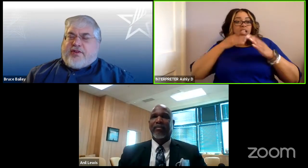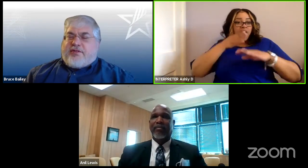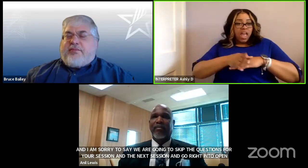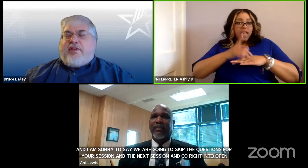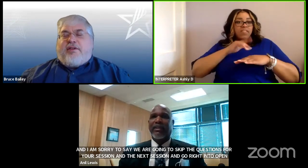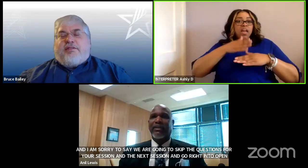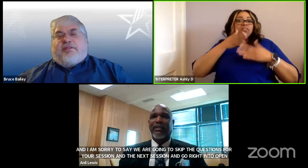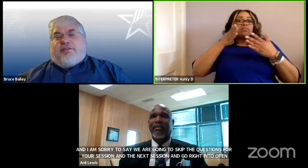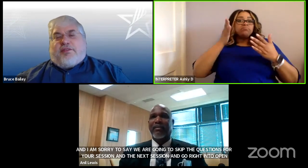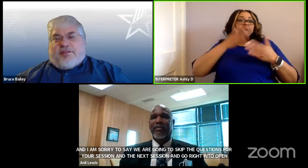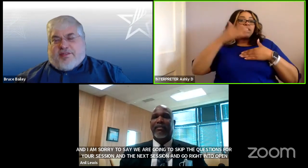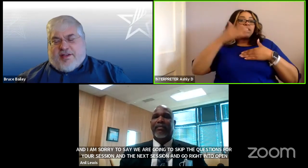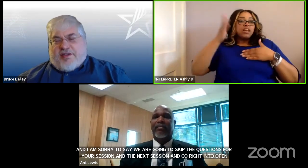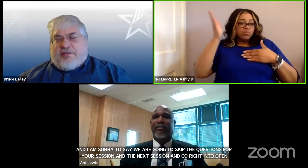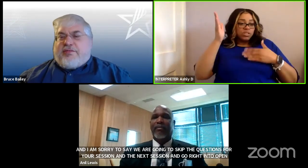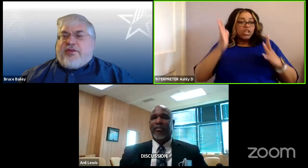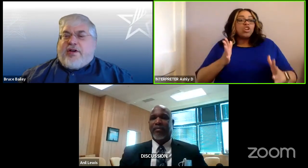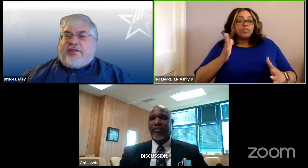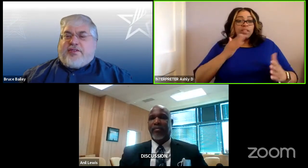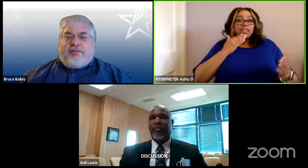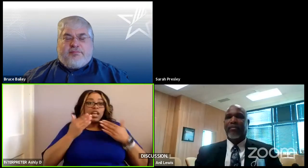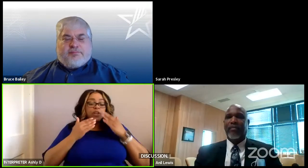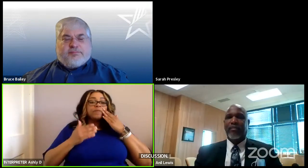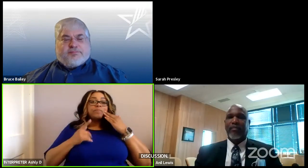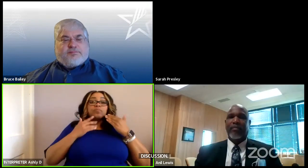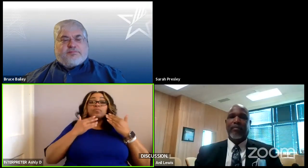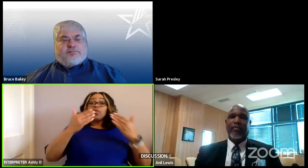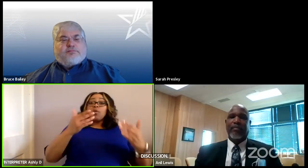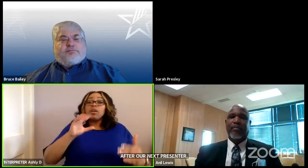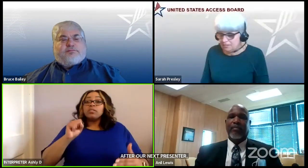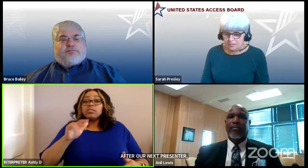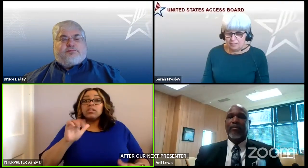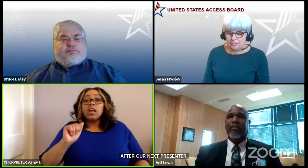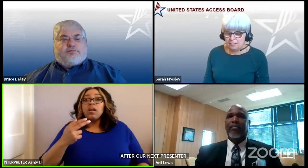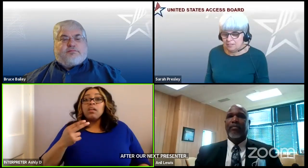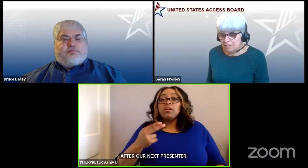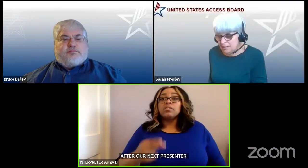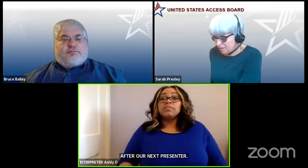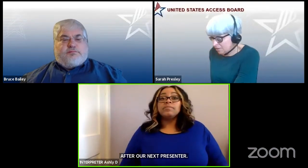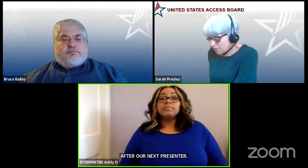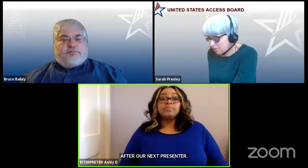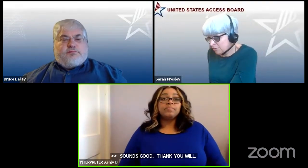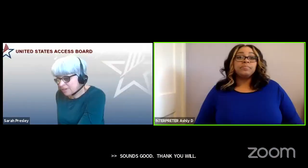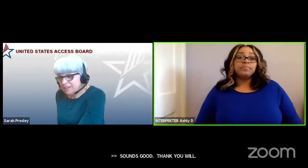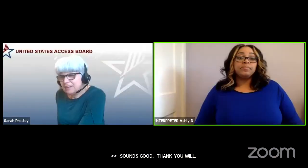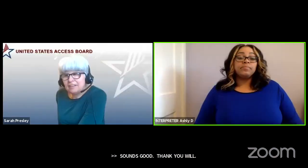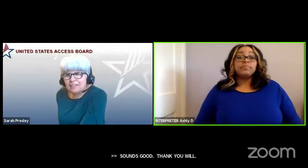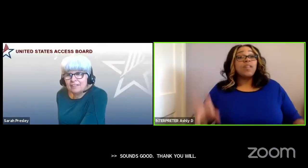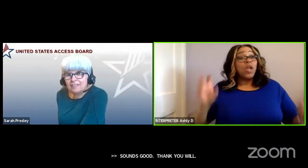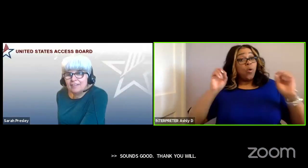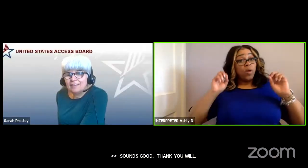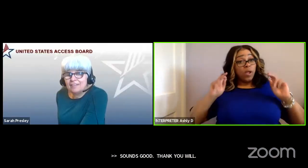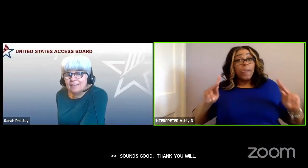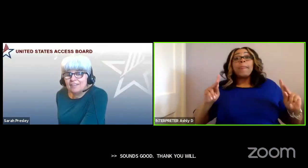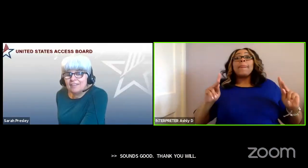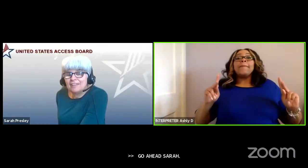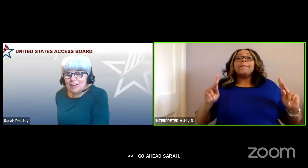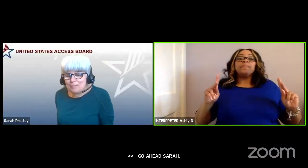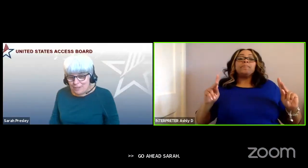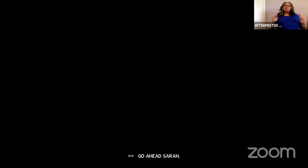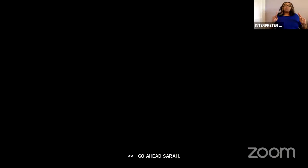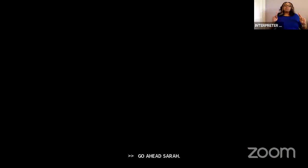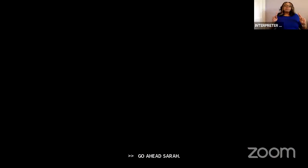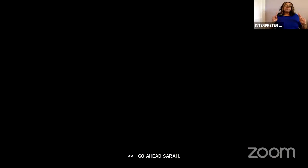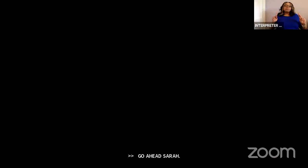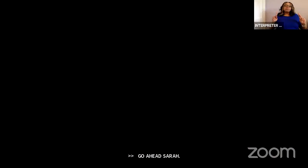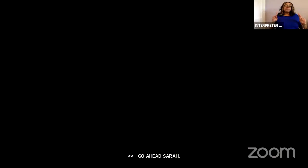next presenter. Sounds good. Thank you. Go ahead, Sarah. Okay. I'm